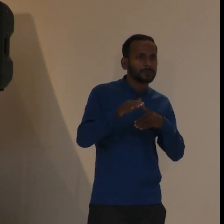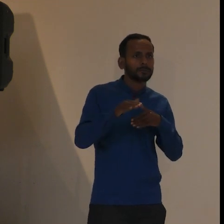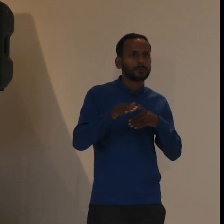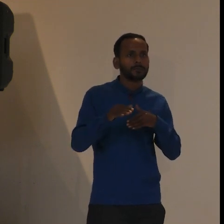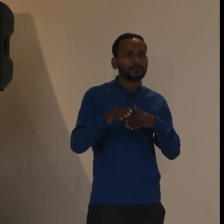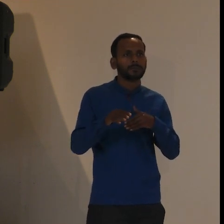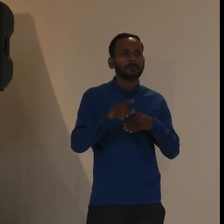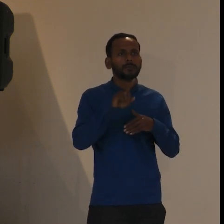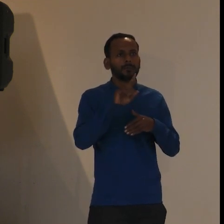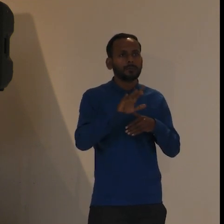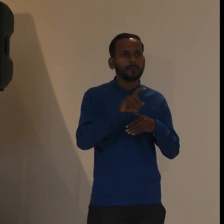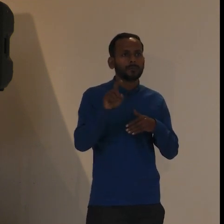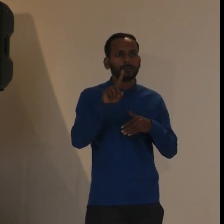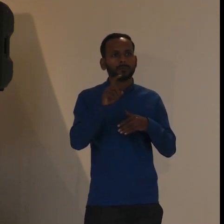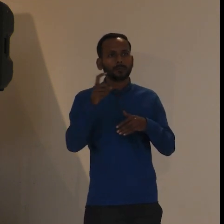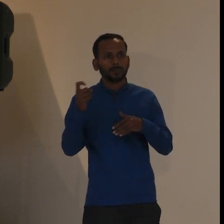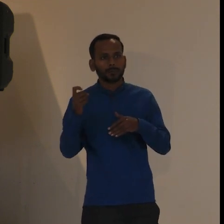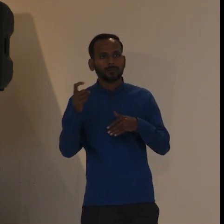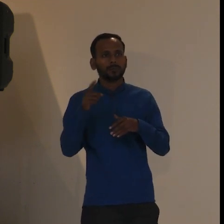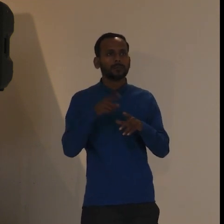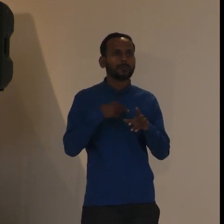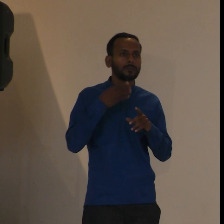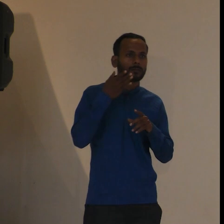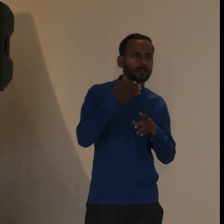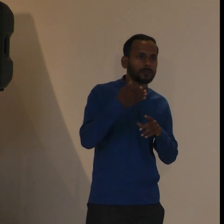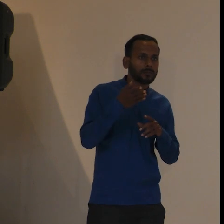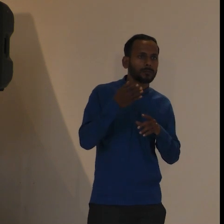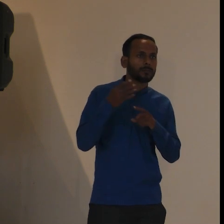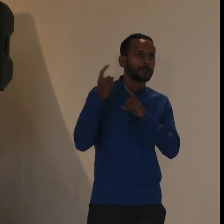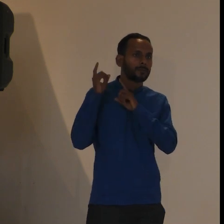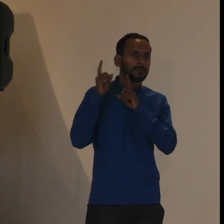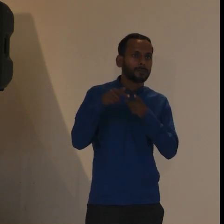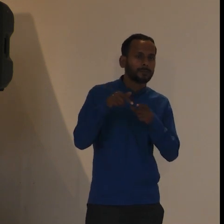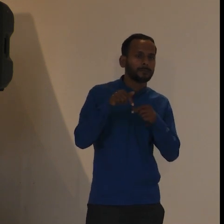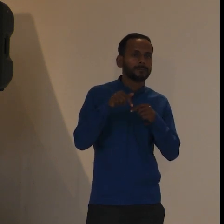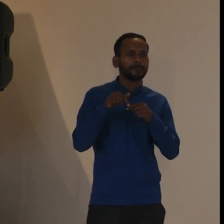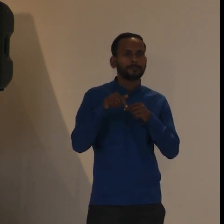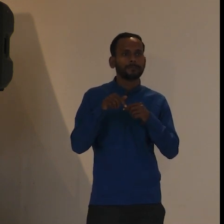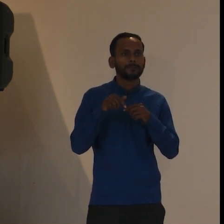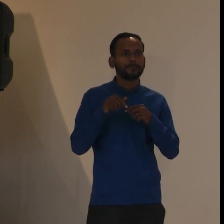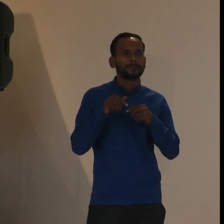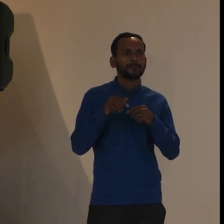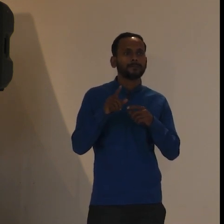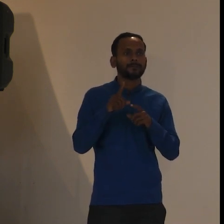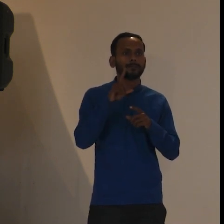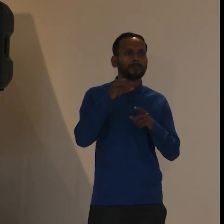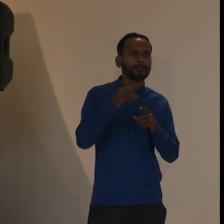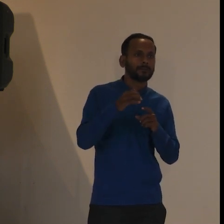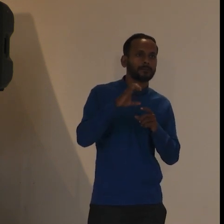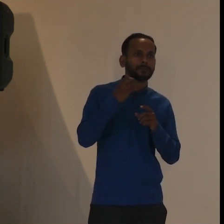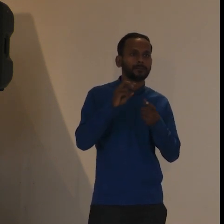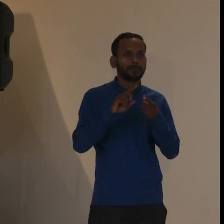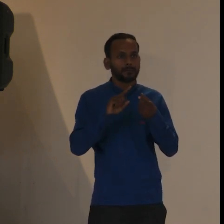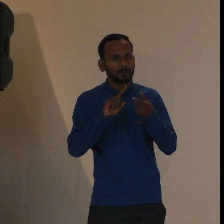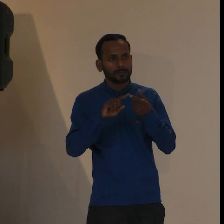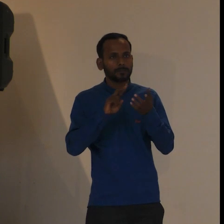All that, certain topics that you do took me back into a past that I remembered Goa with. Can